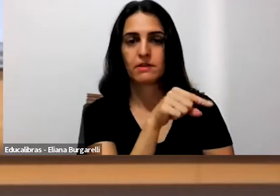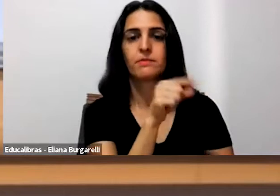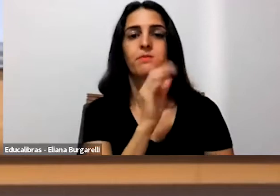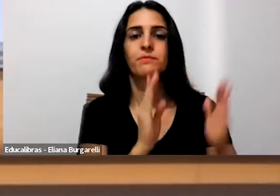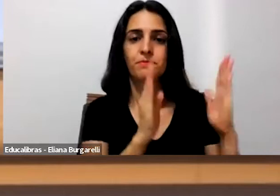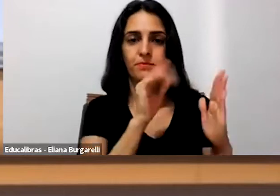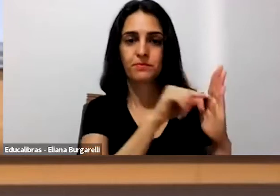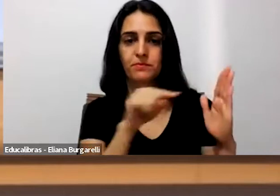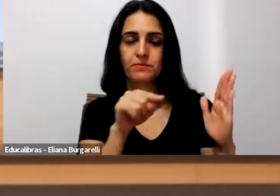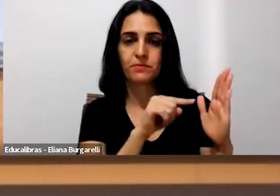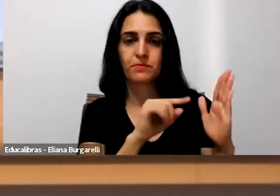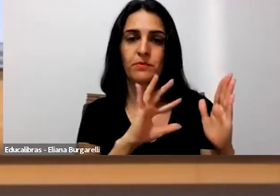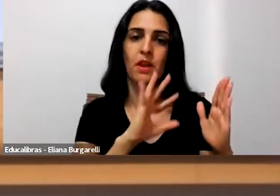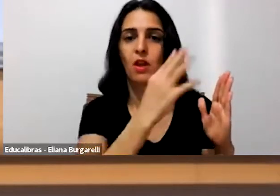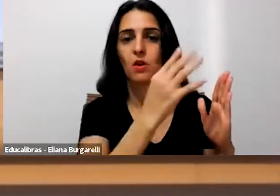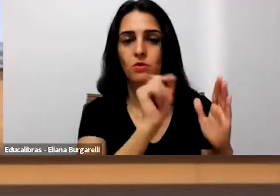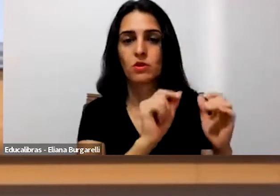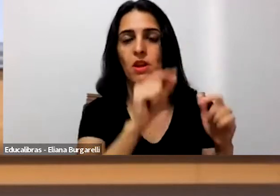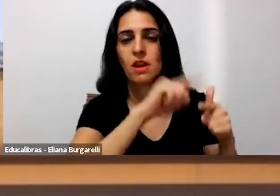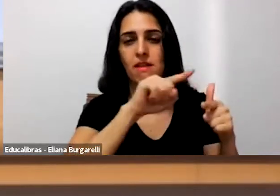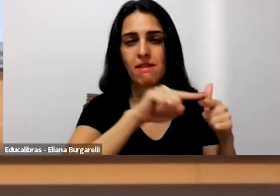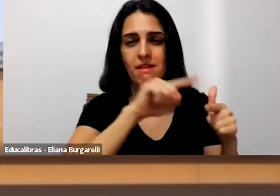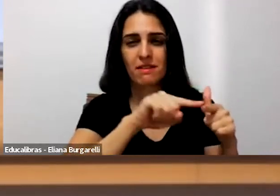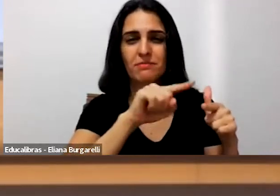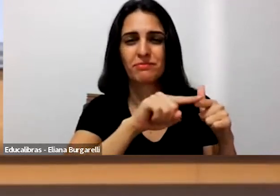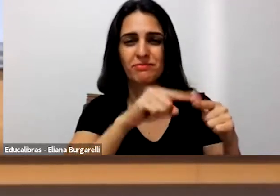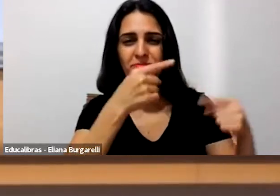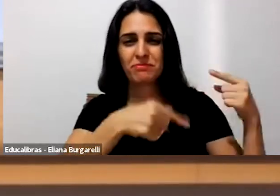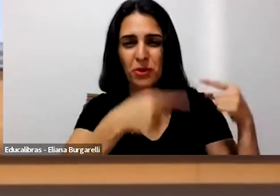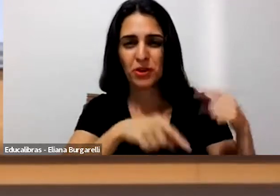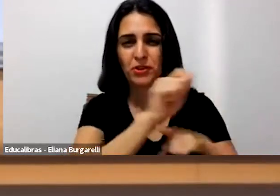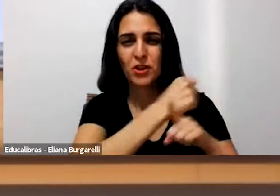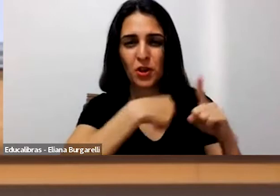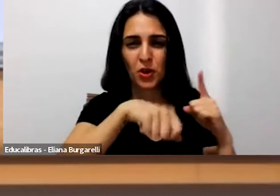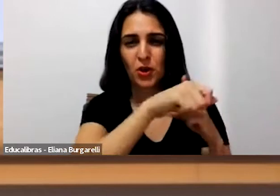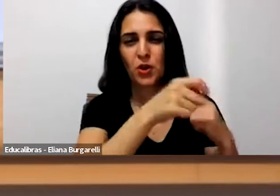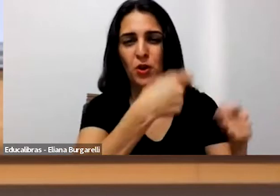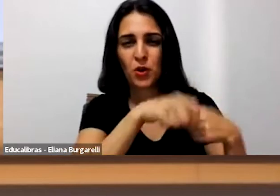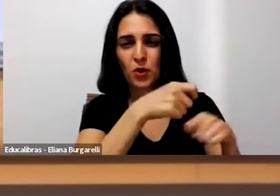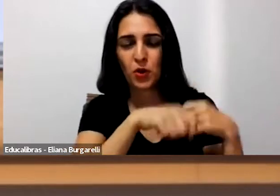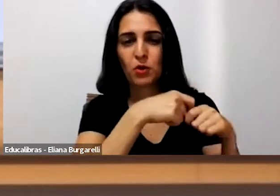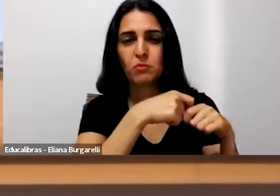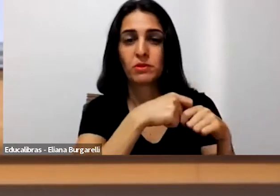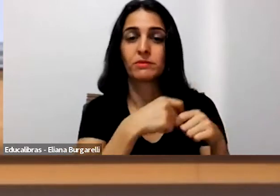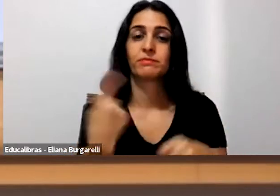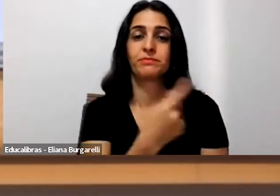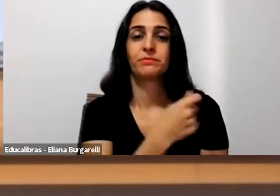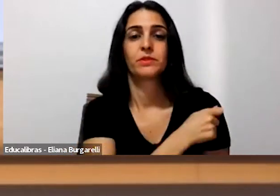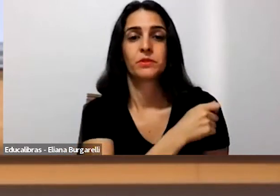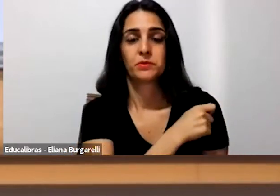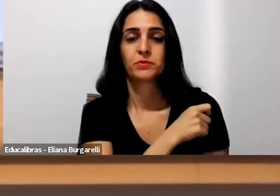social crisis, we have continued to receive Brazilian students, and we have continued